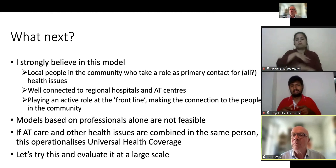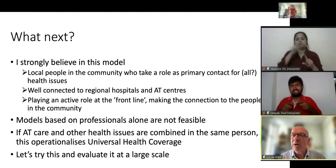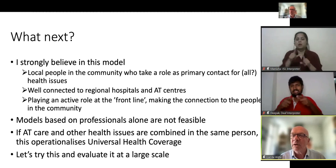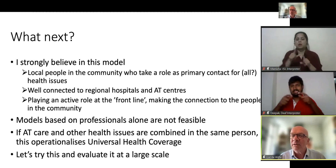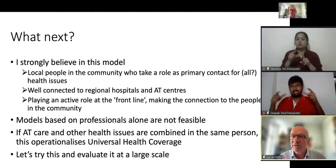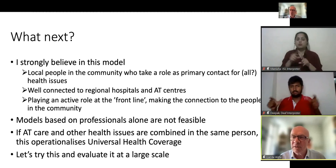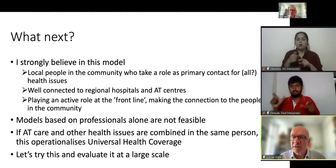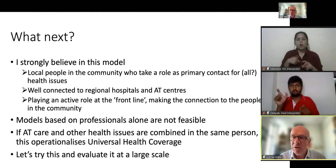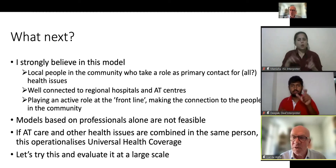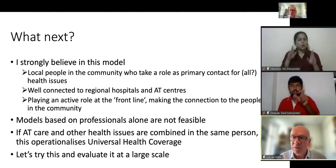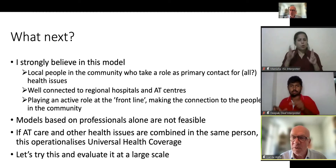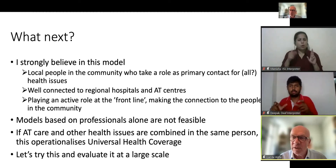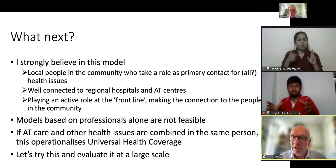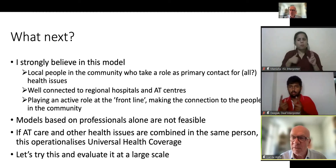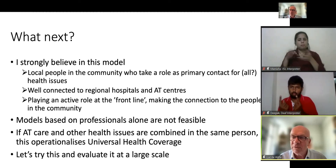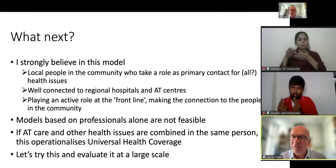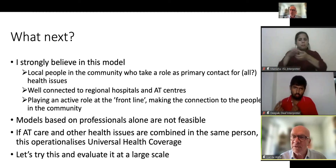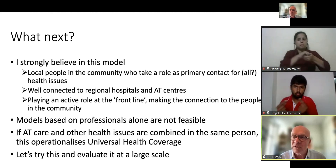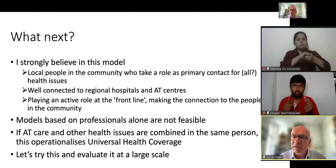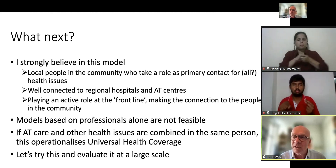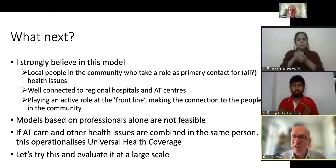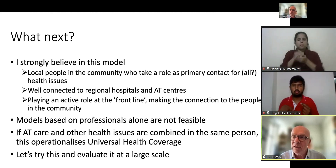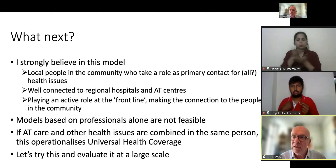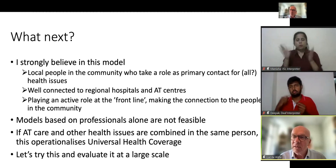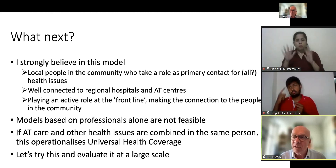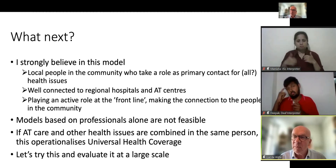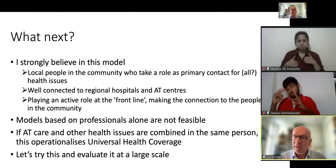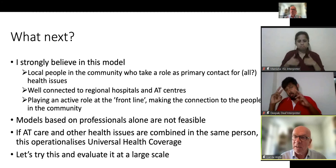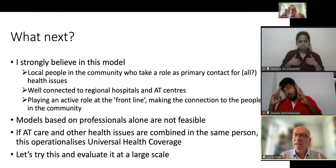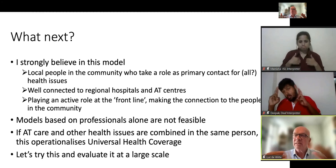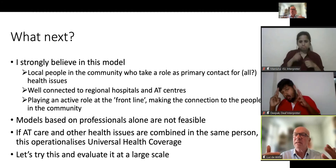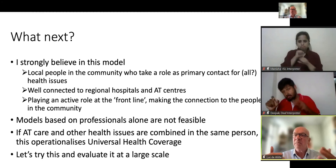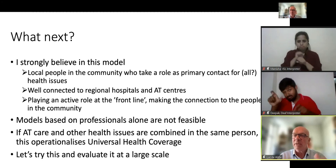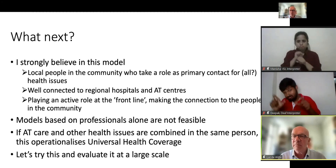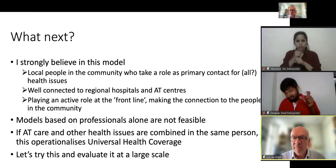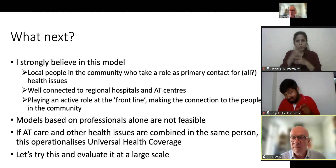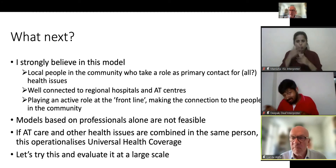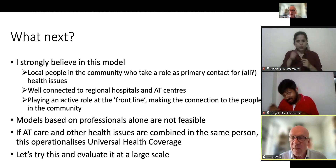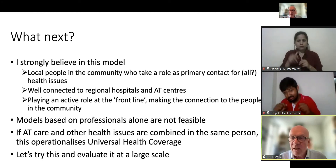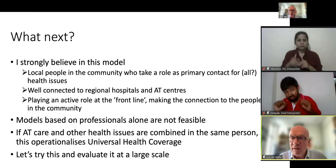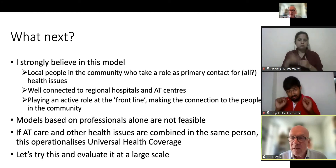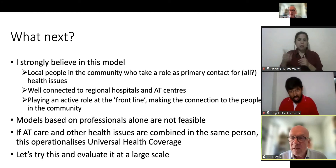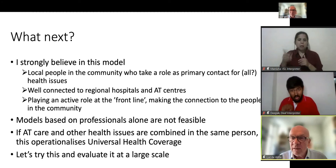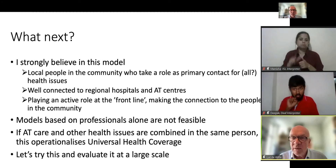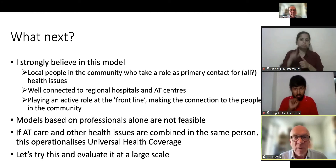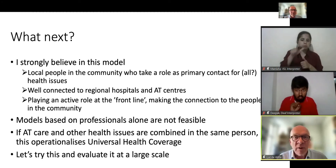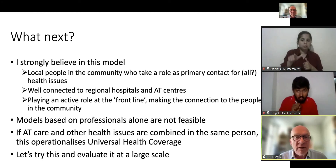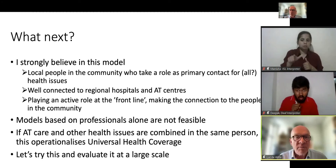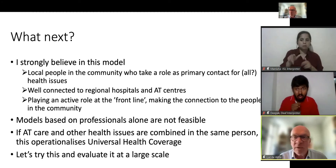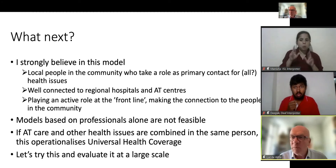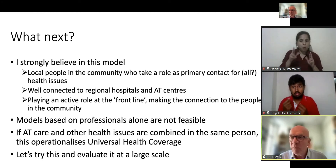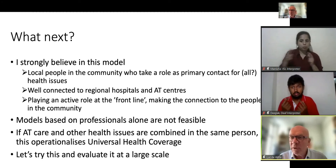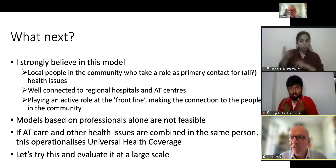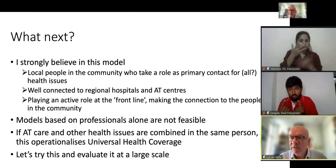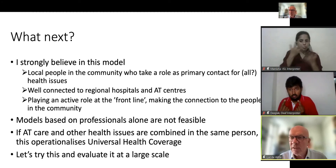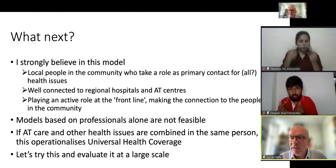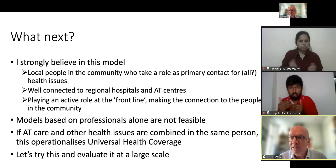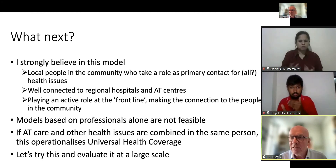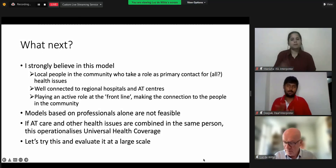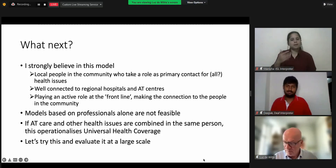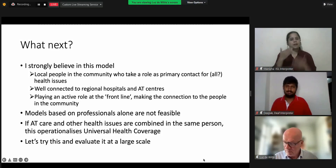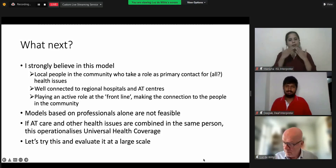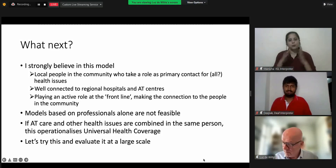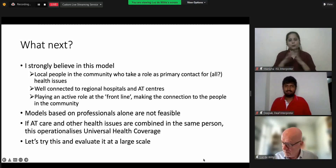our partners among you that are interested in making the next step here. Well, that's what I prepared.